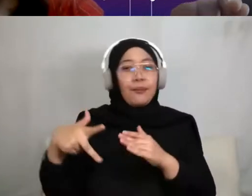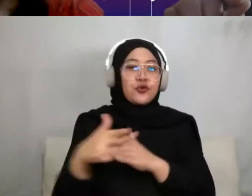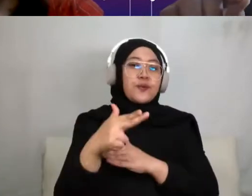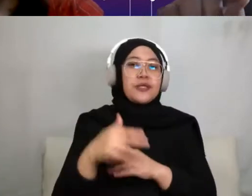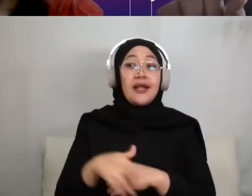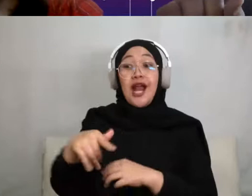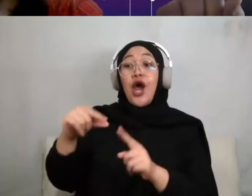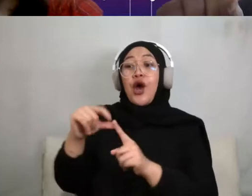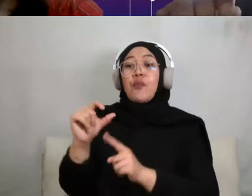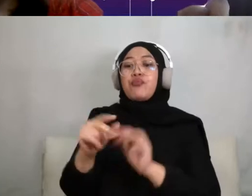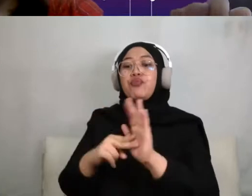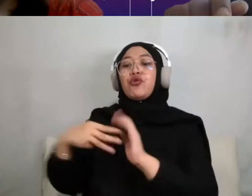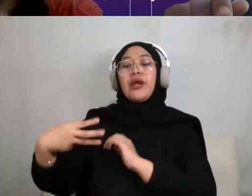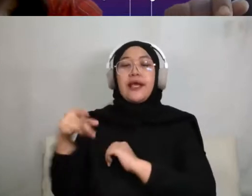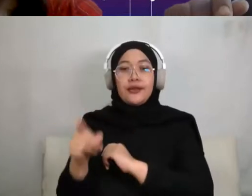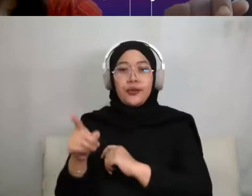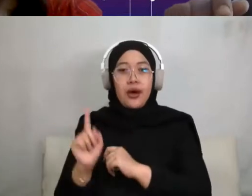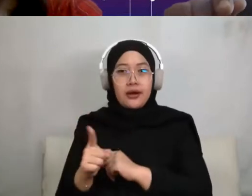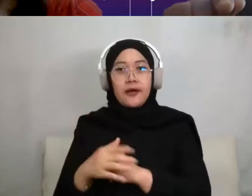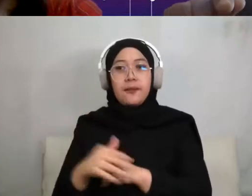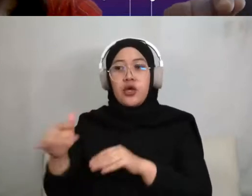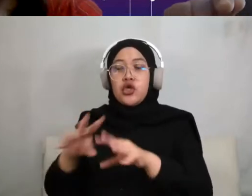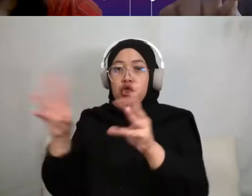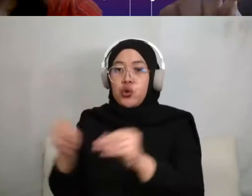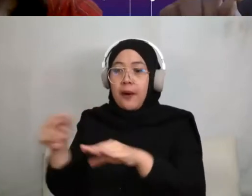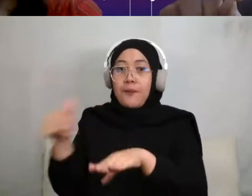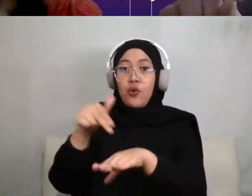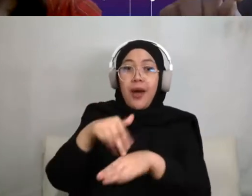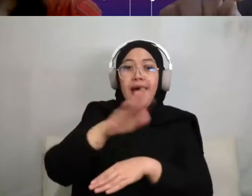the students